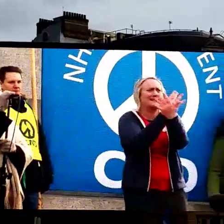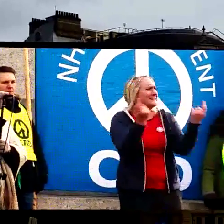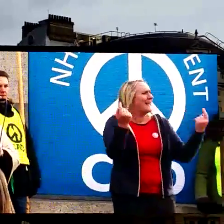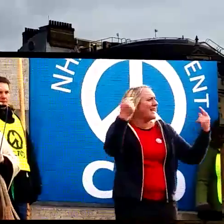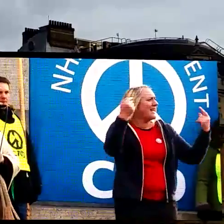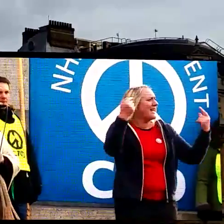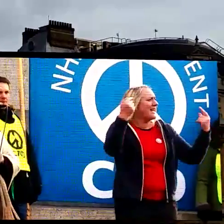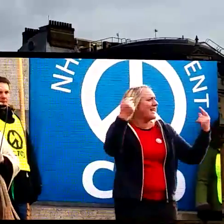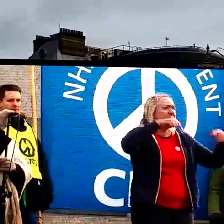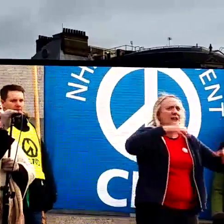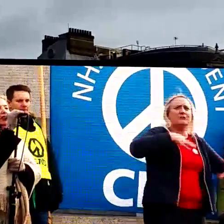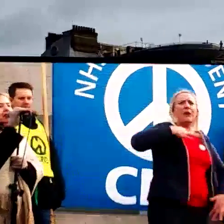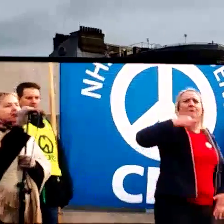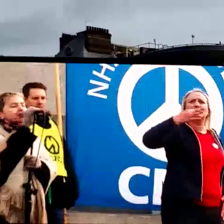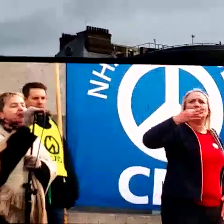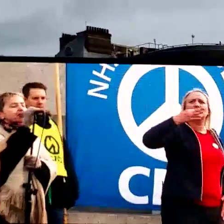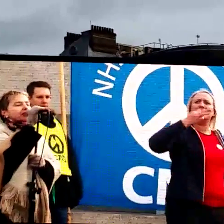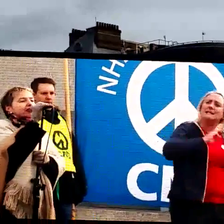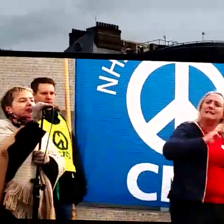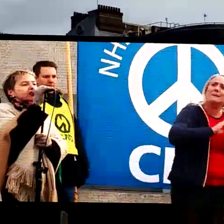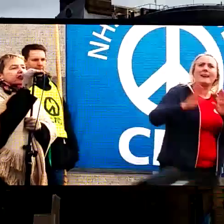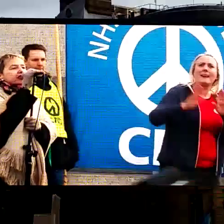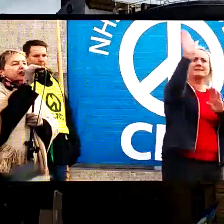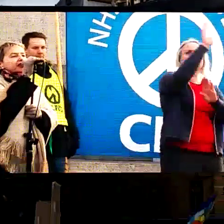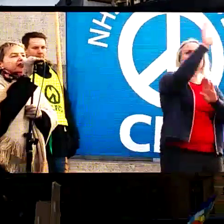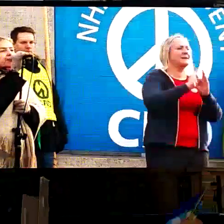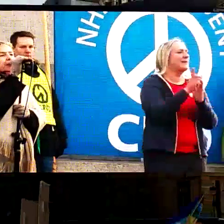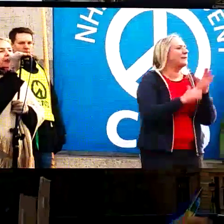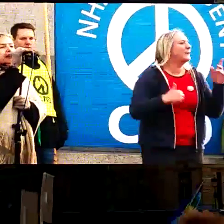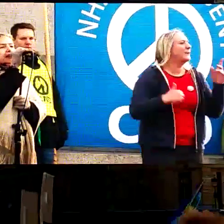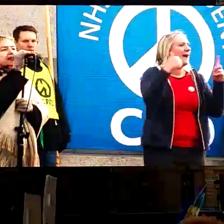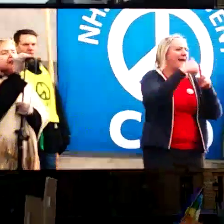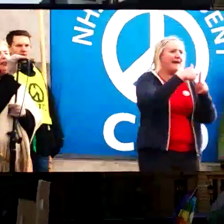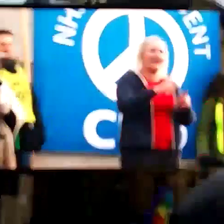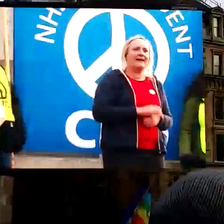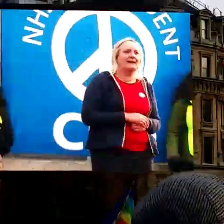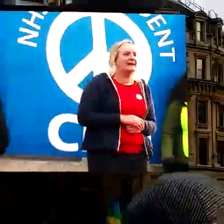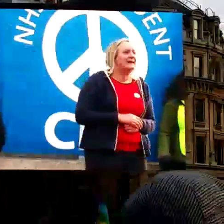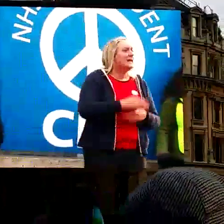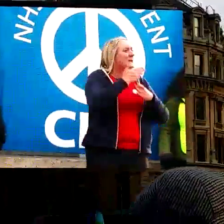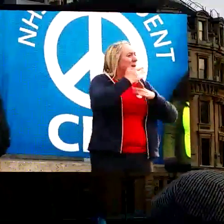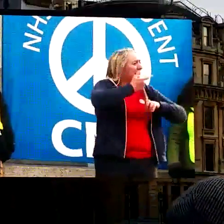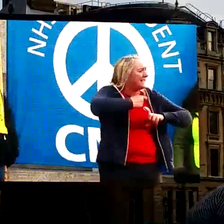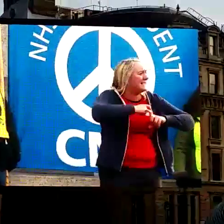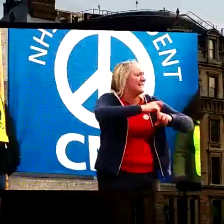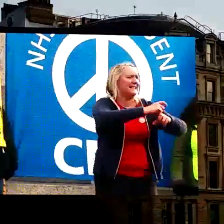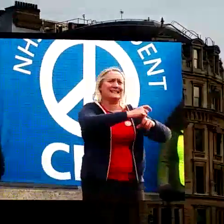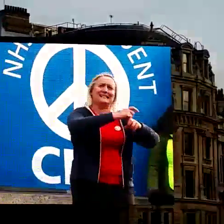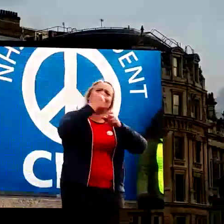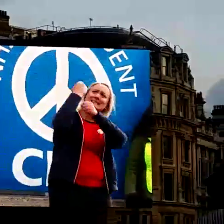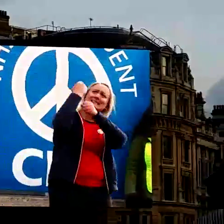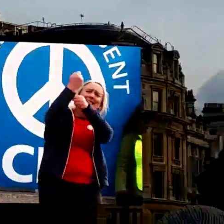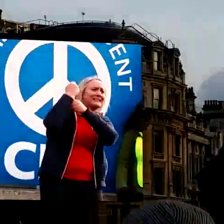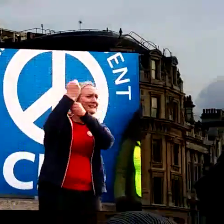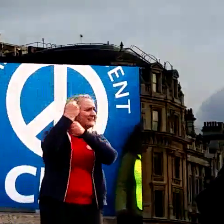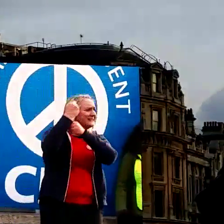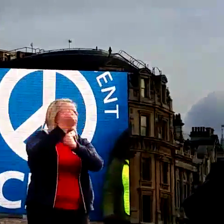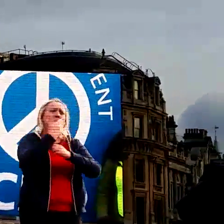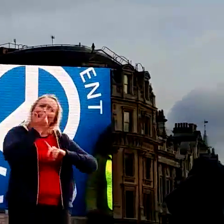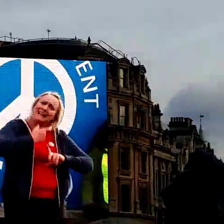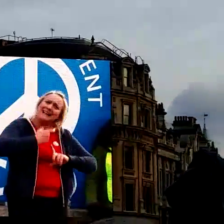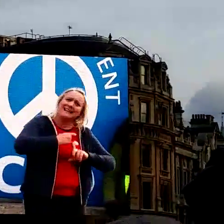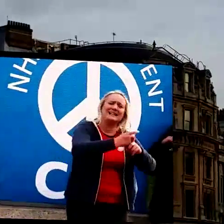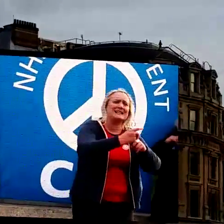representing millions across the country. So please keep up the struggle, fight to